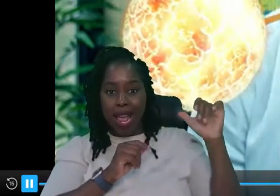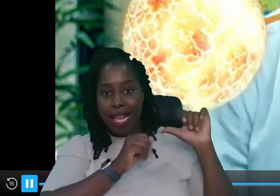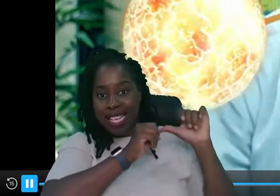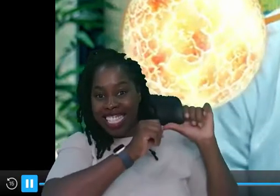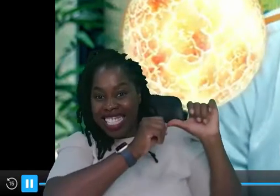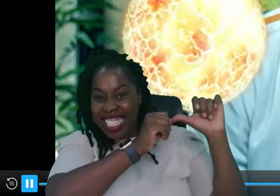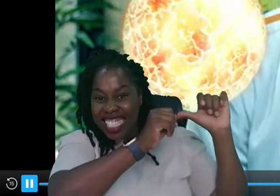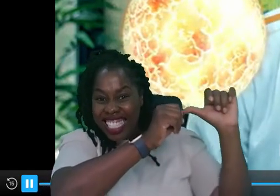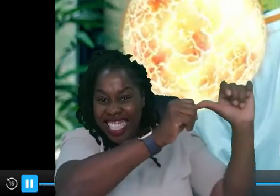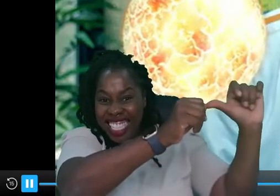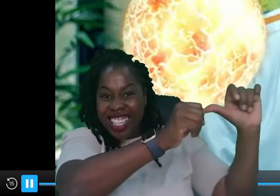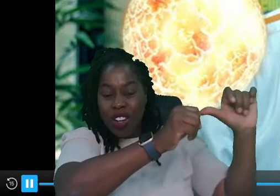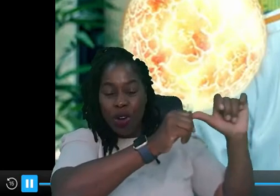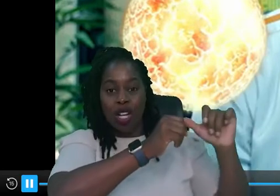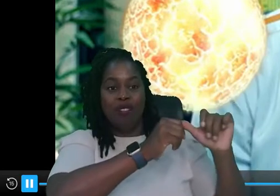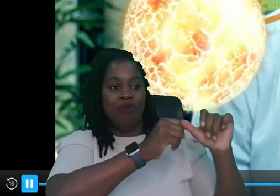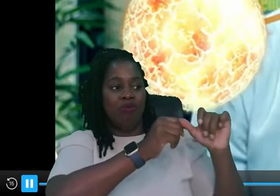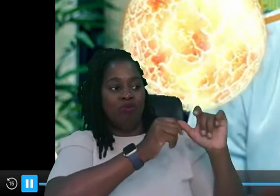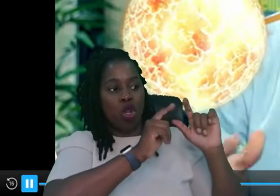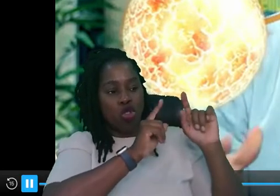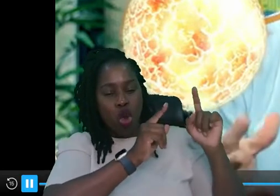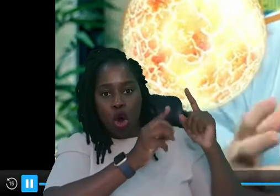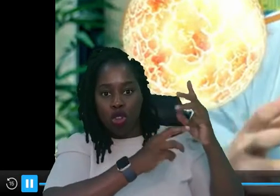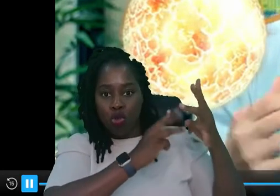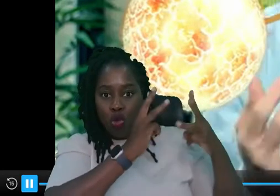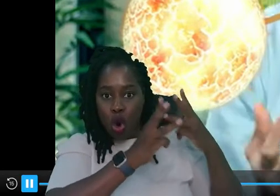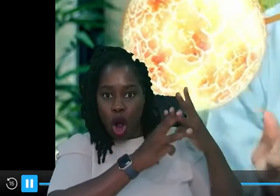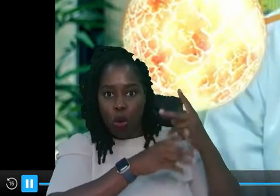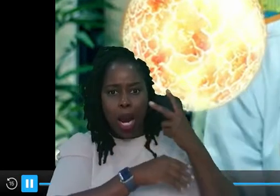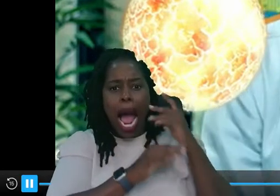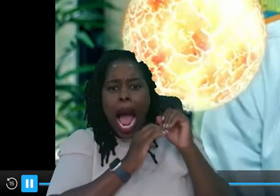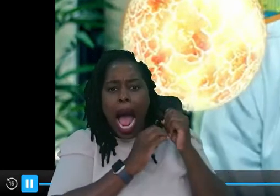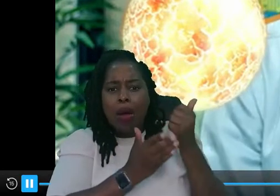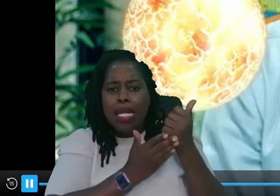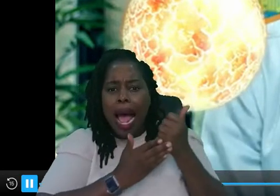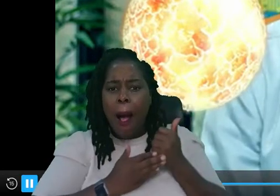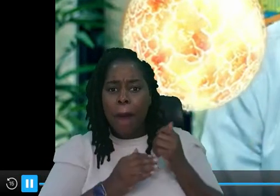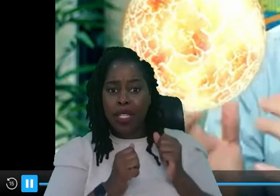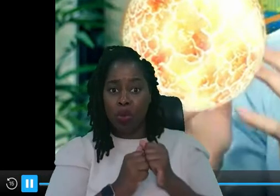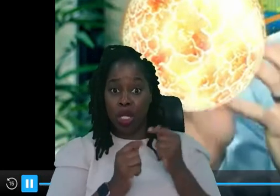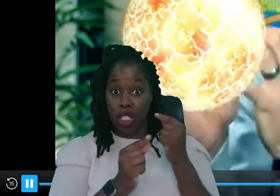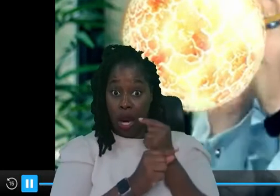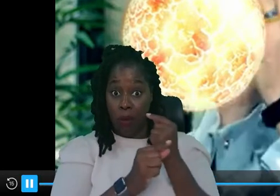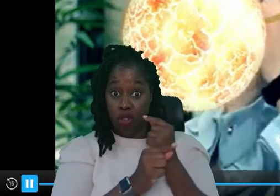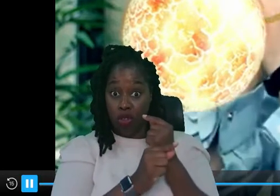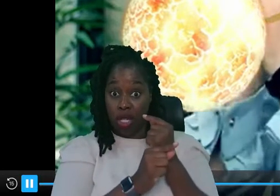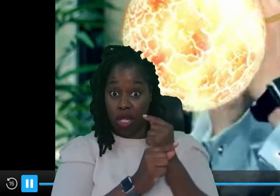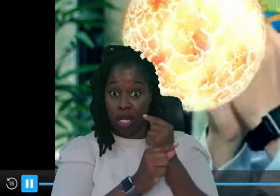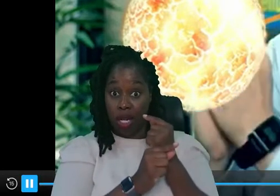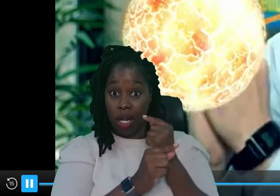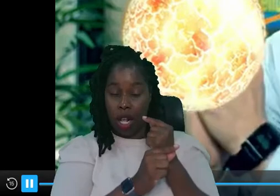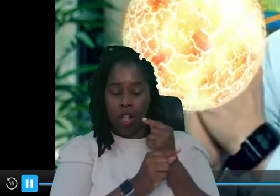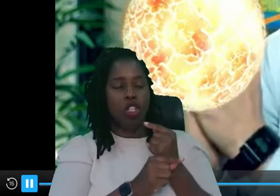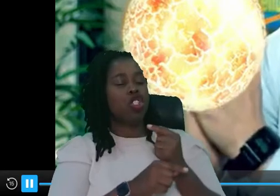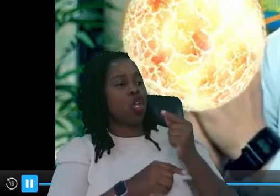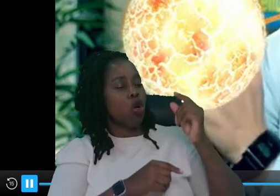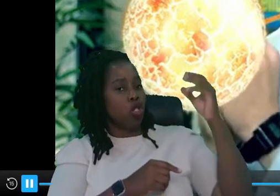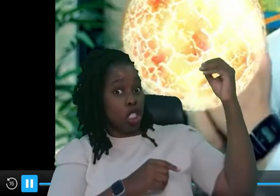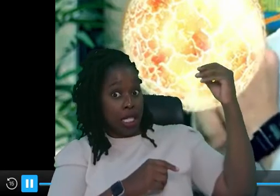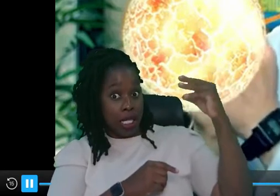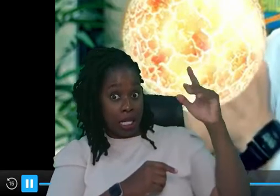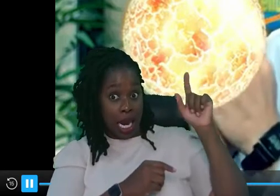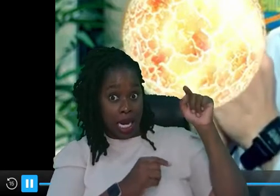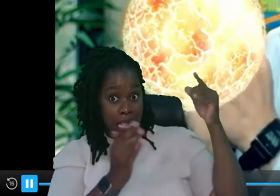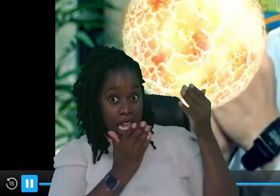toward our solar system so how does that help us in geometry well the Sun is right here